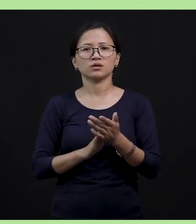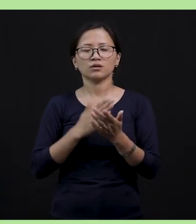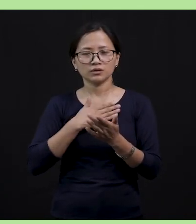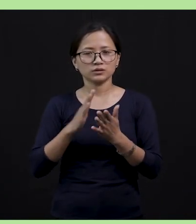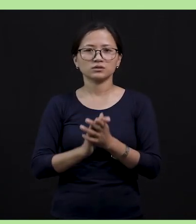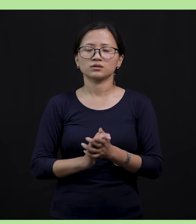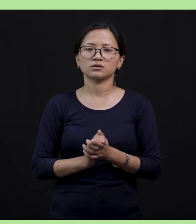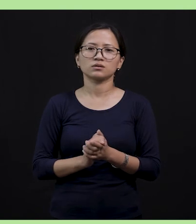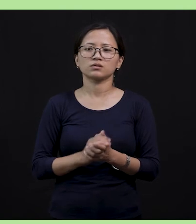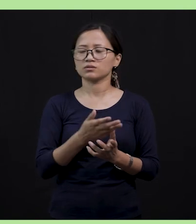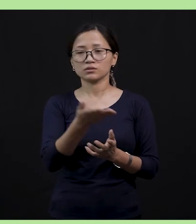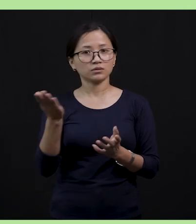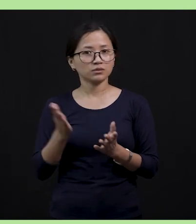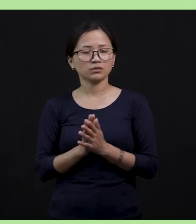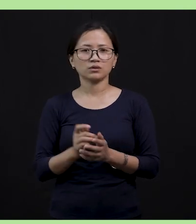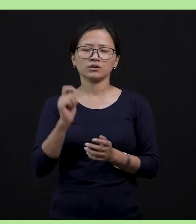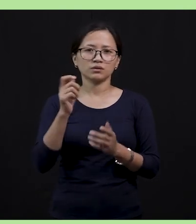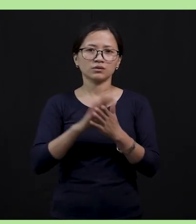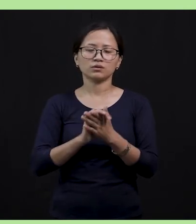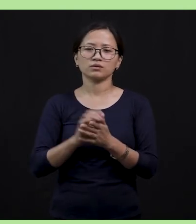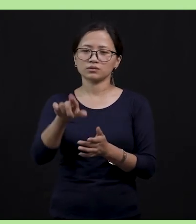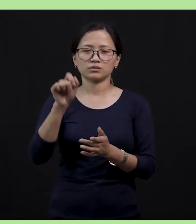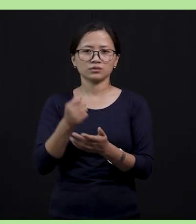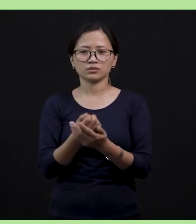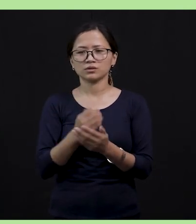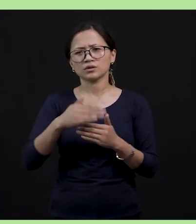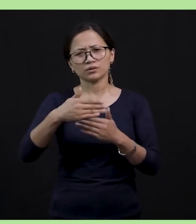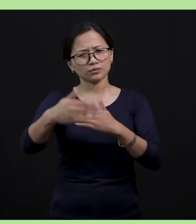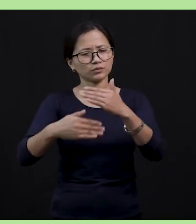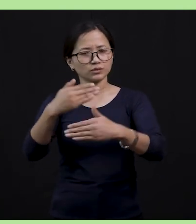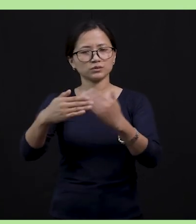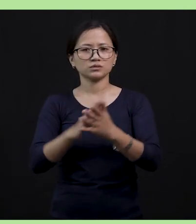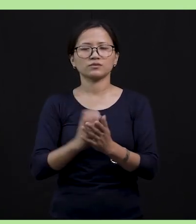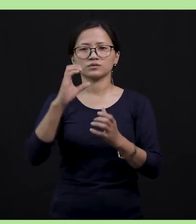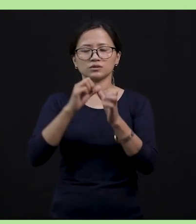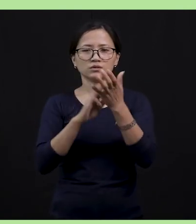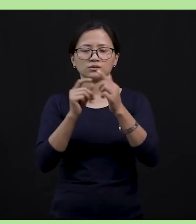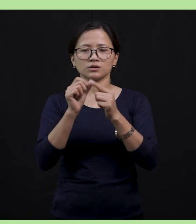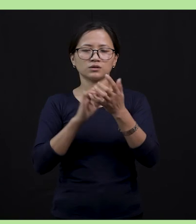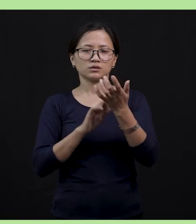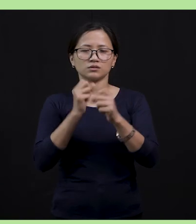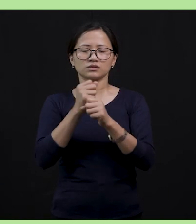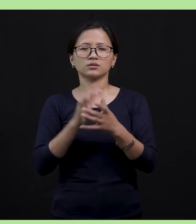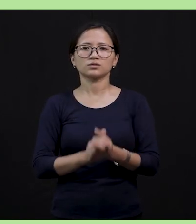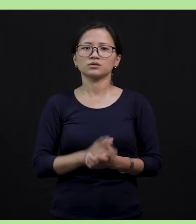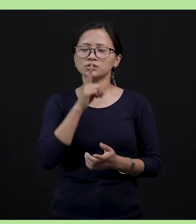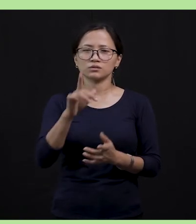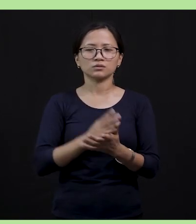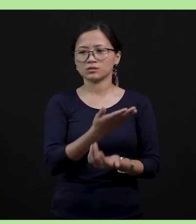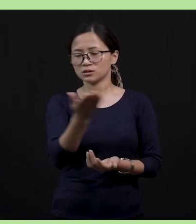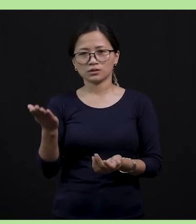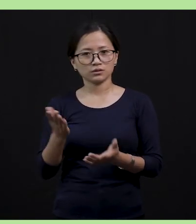public opinion. They are the ones who canvass, who takes those procession of campaigning and make sure that